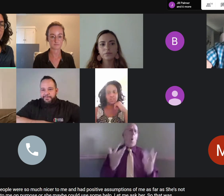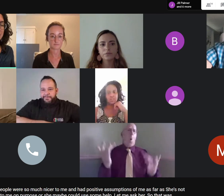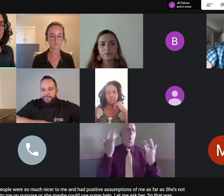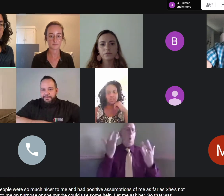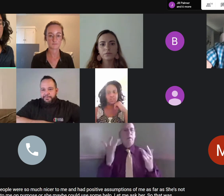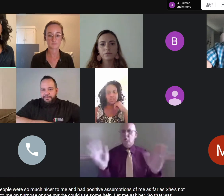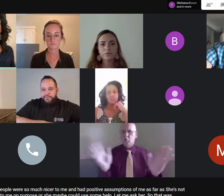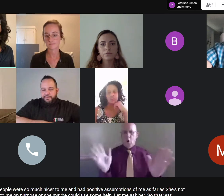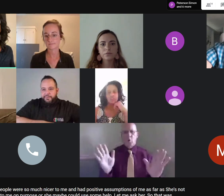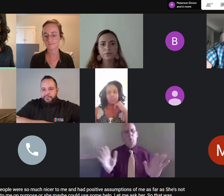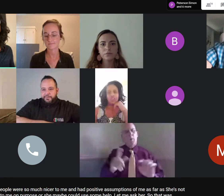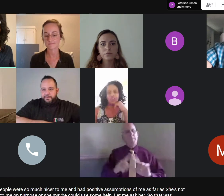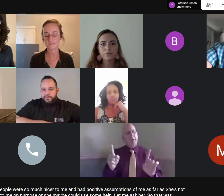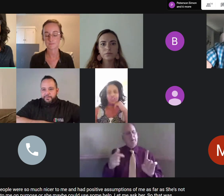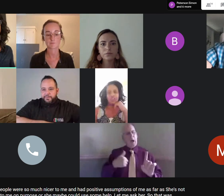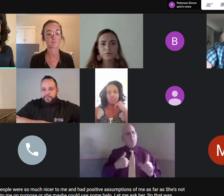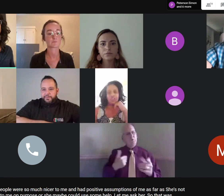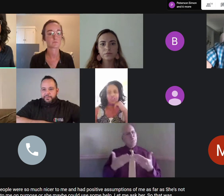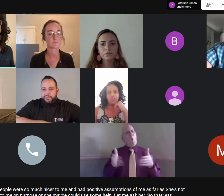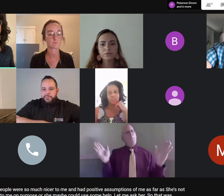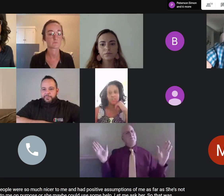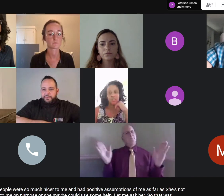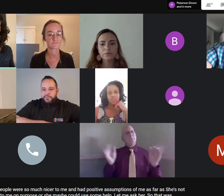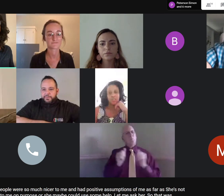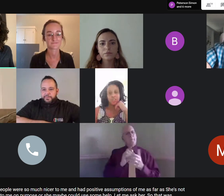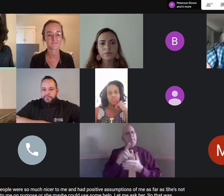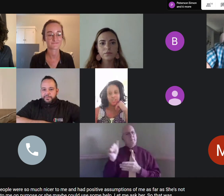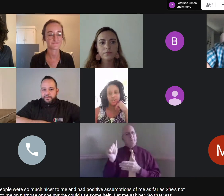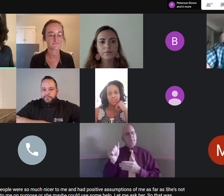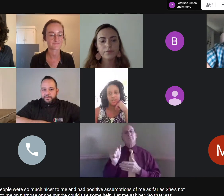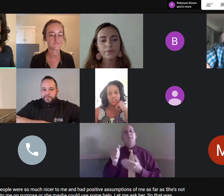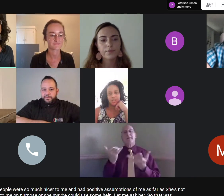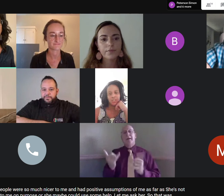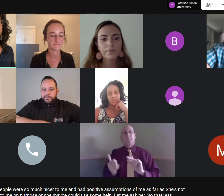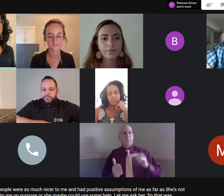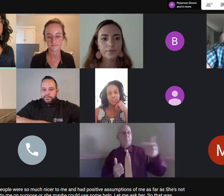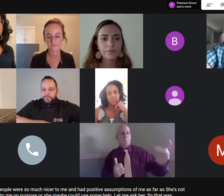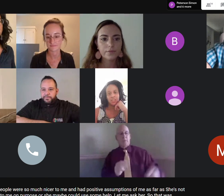So I'm going to pass it to Mariela now. She has a story to share.